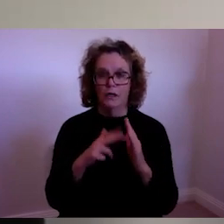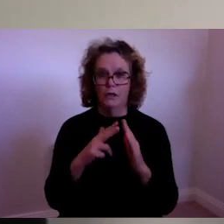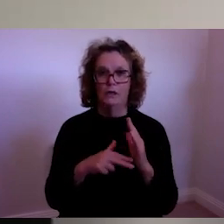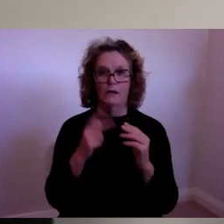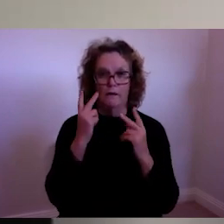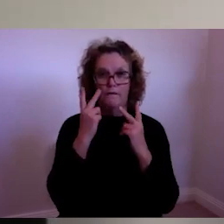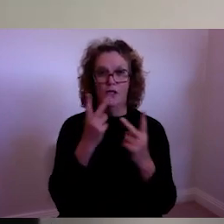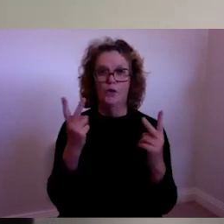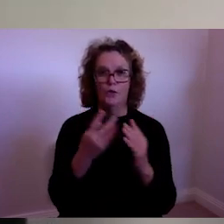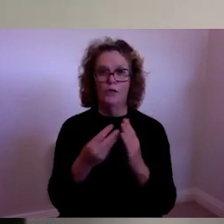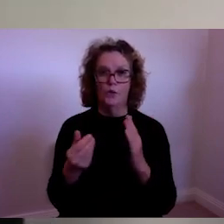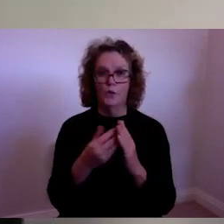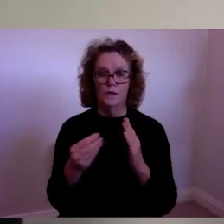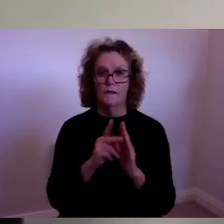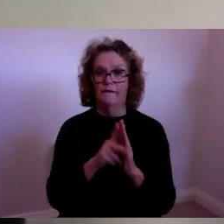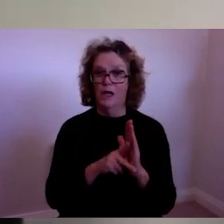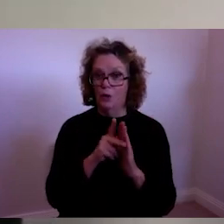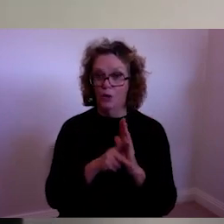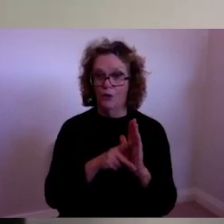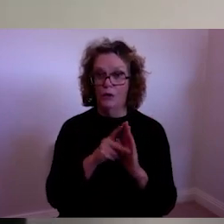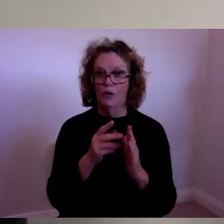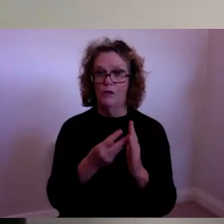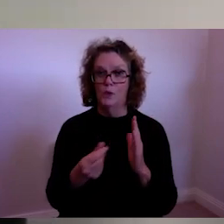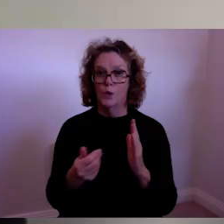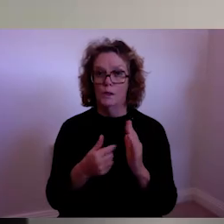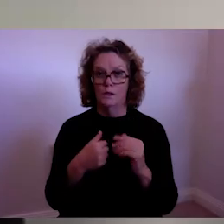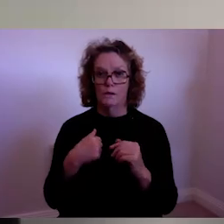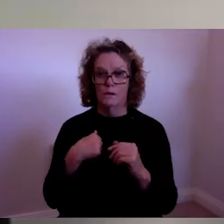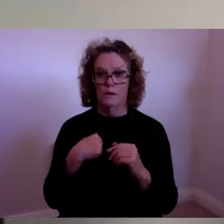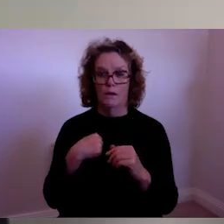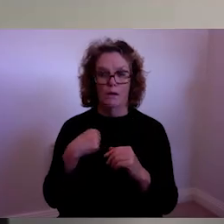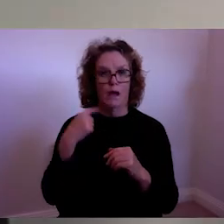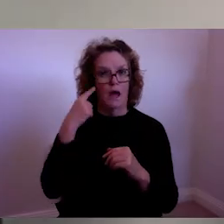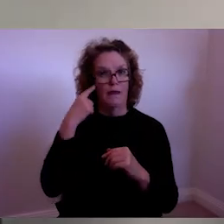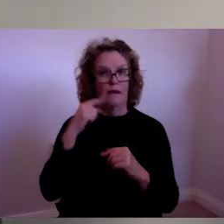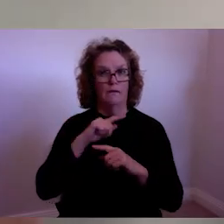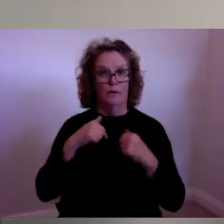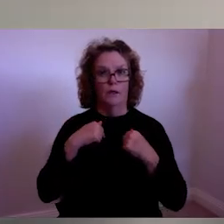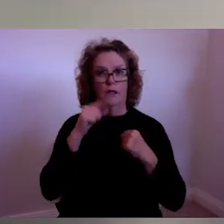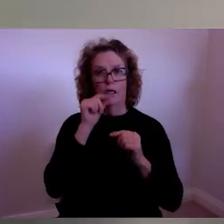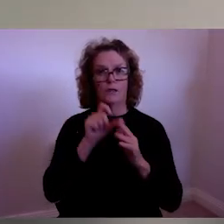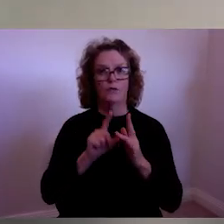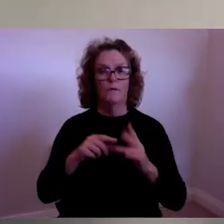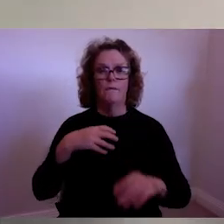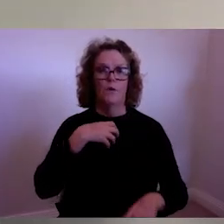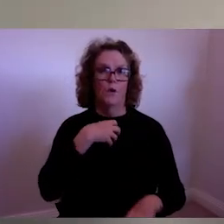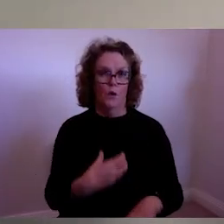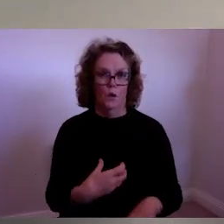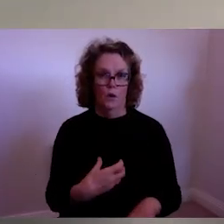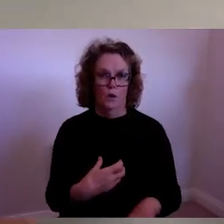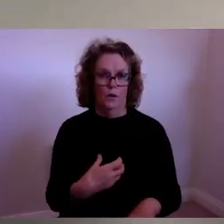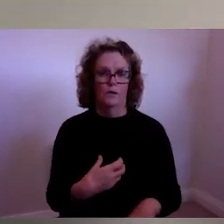resources, video resources. I think we can do more in that regard for having different media